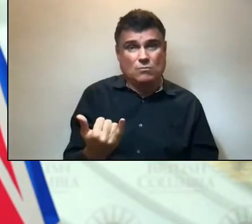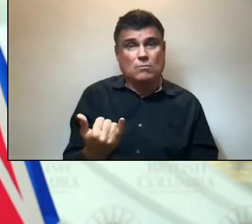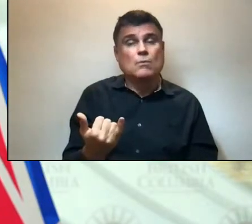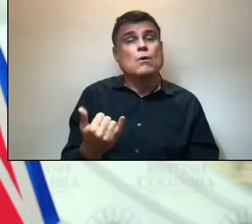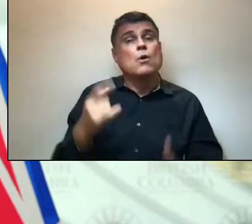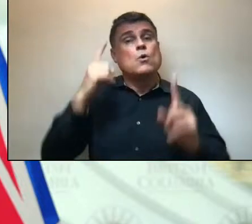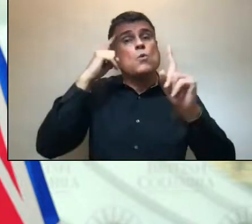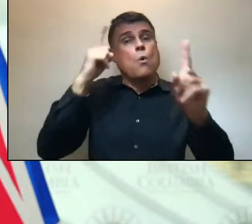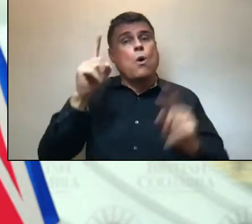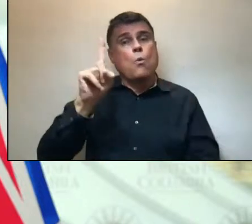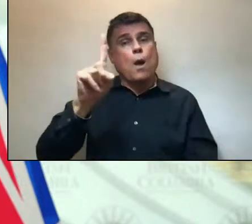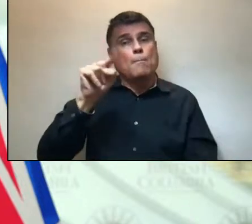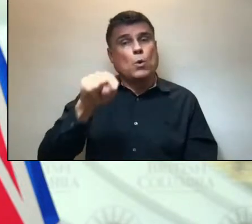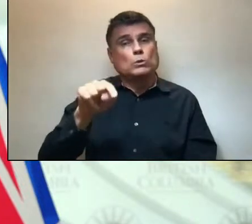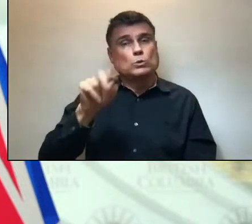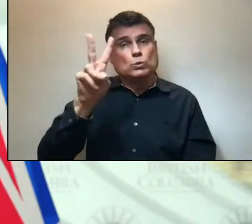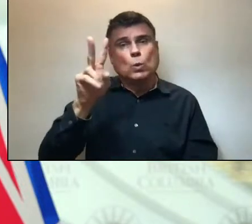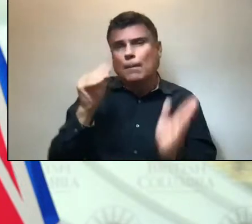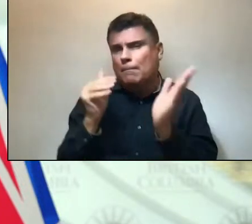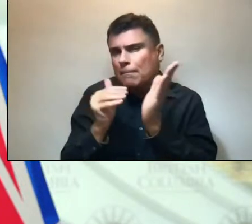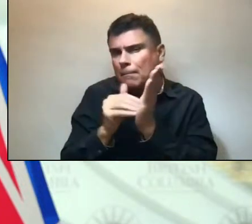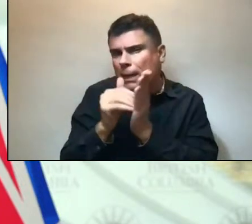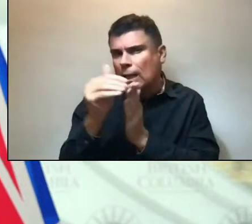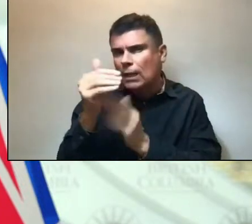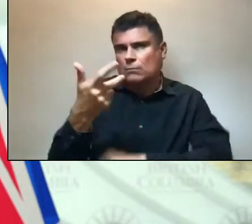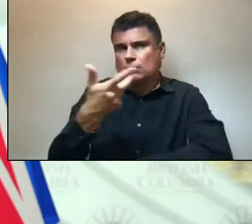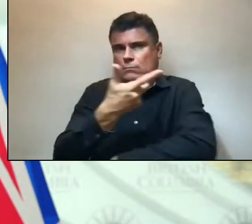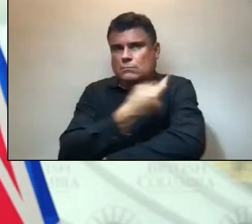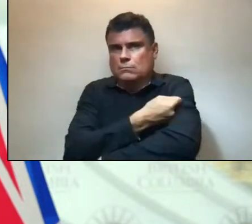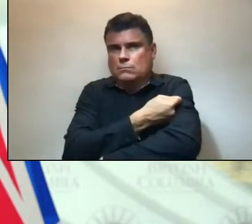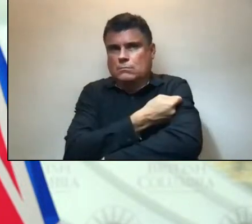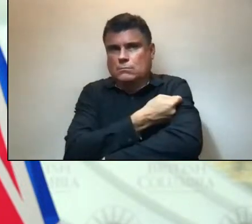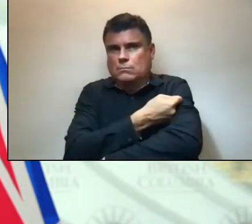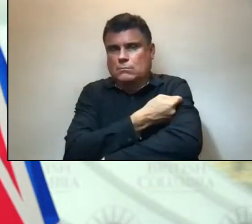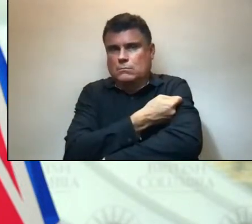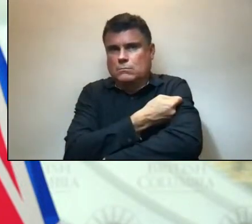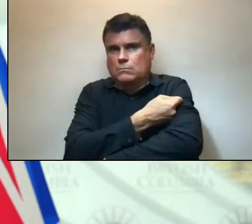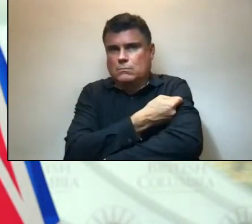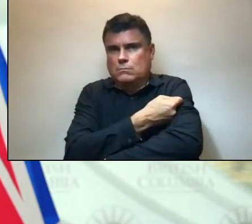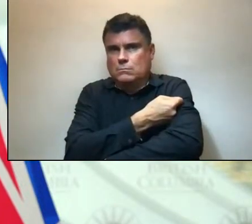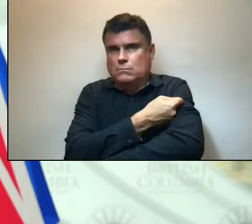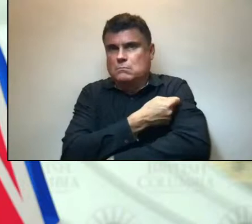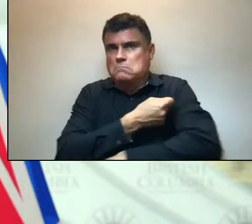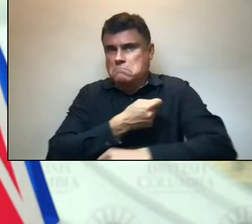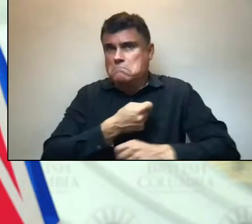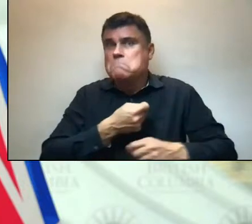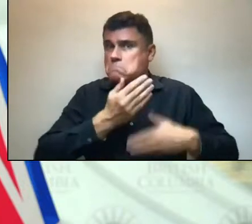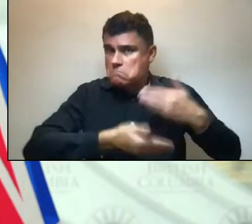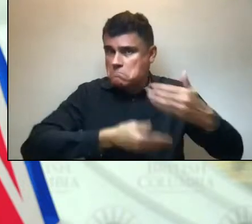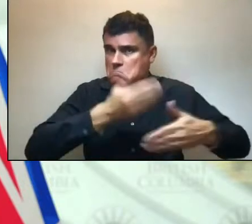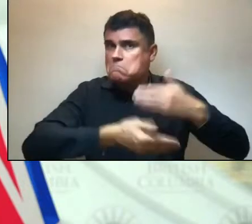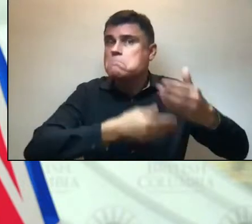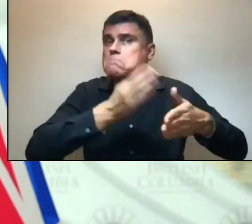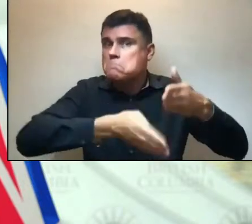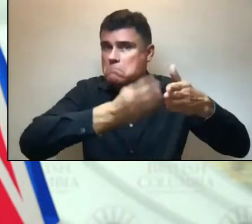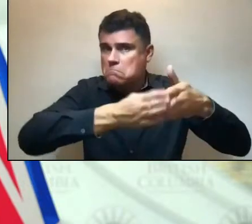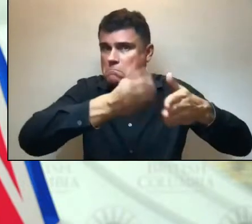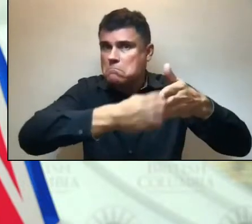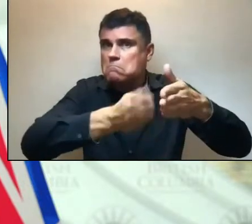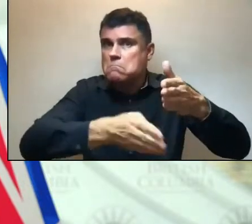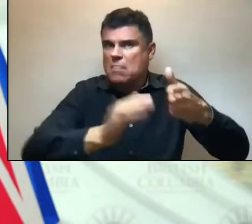1.2 million doses, which is an increase of 35%, and we're moving along very effectively and well with that campaign. And